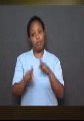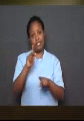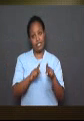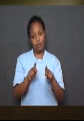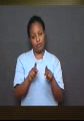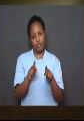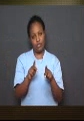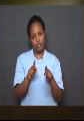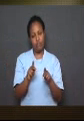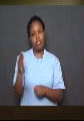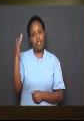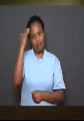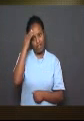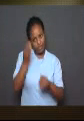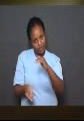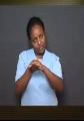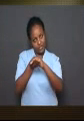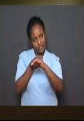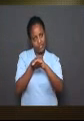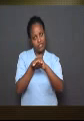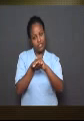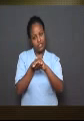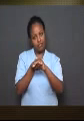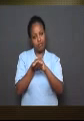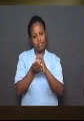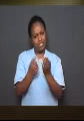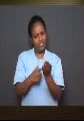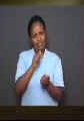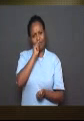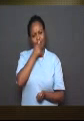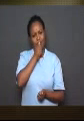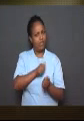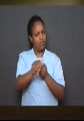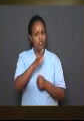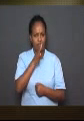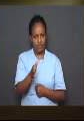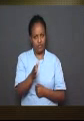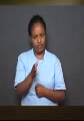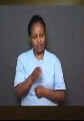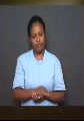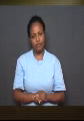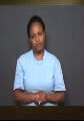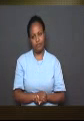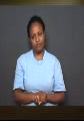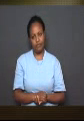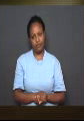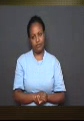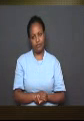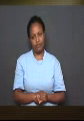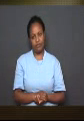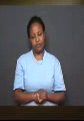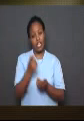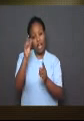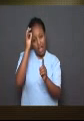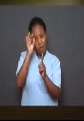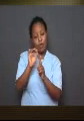is aware that corruption is not tolerated by promoting ethics. It aims